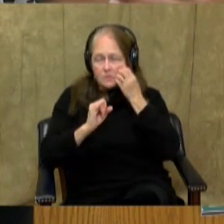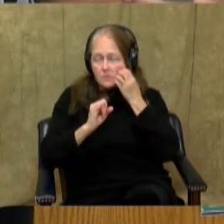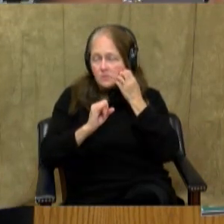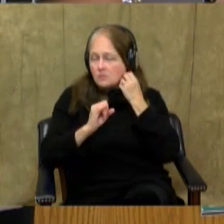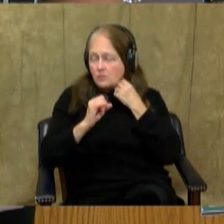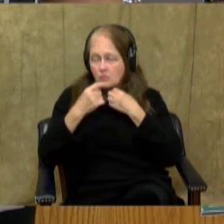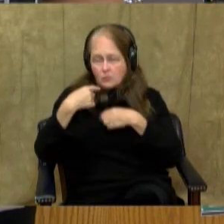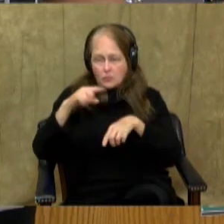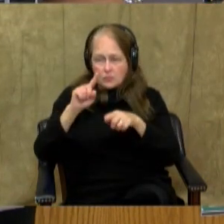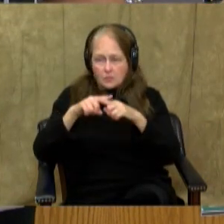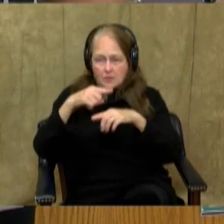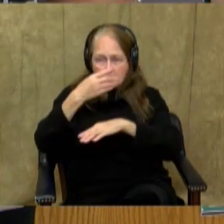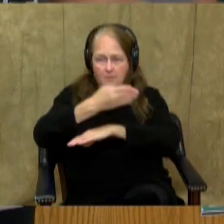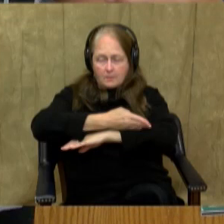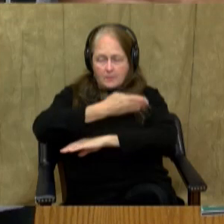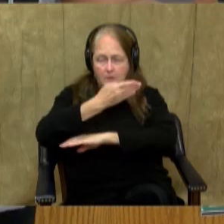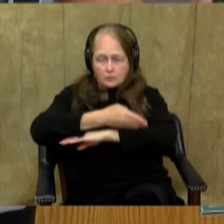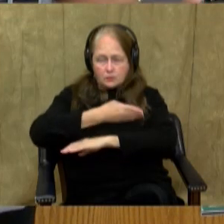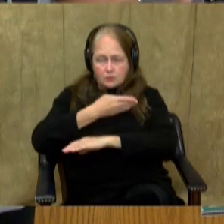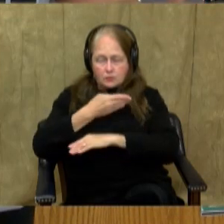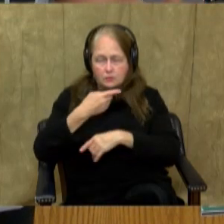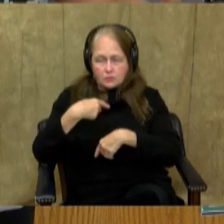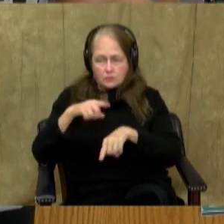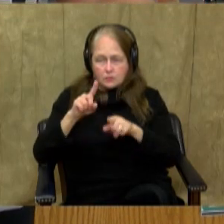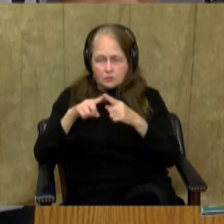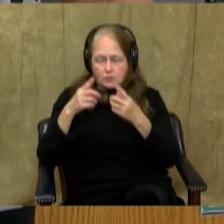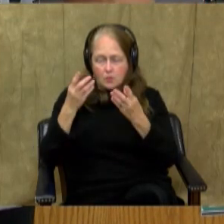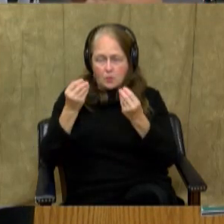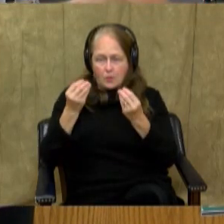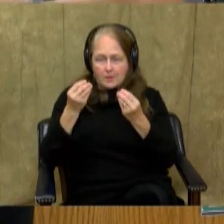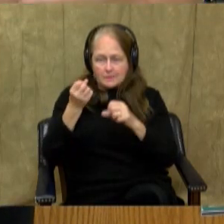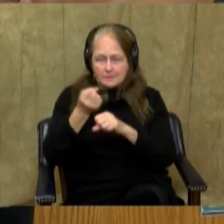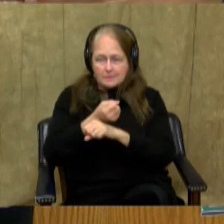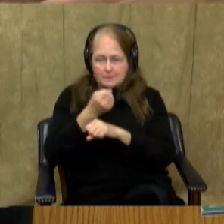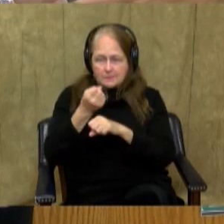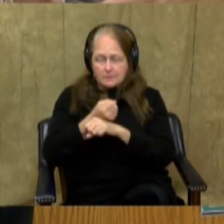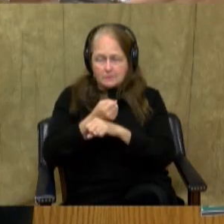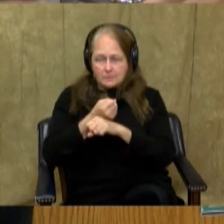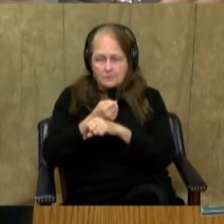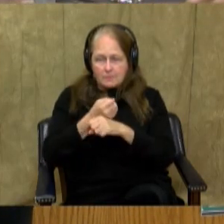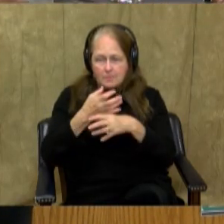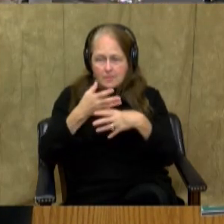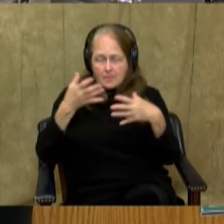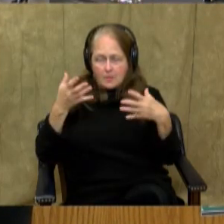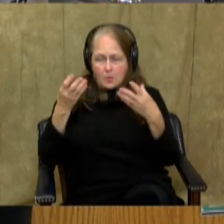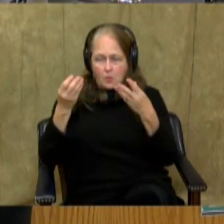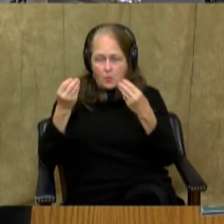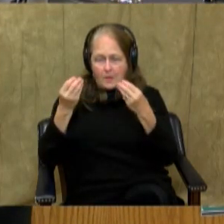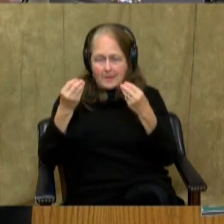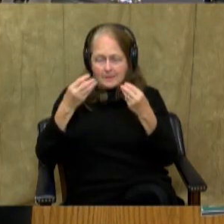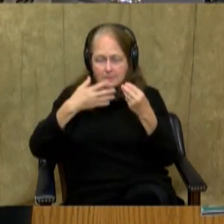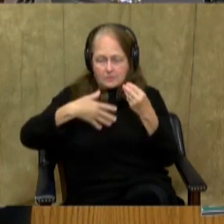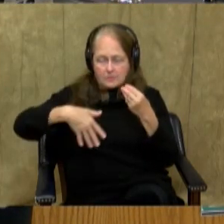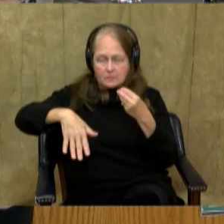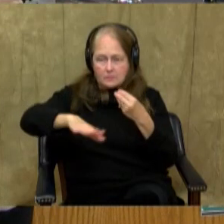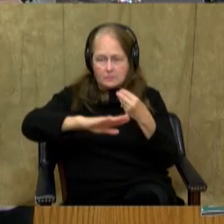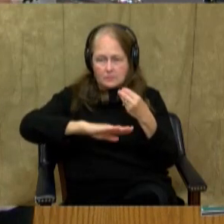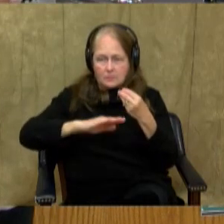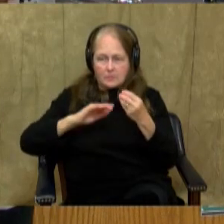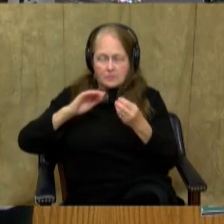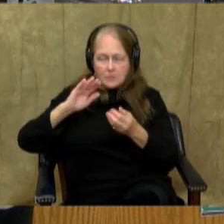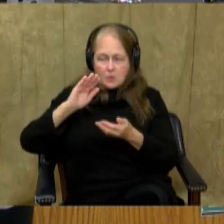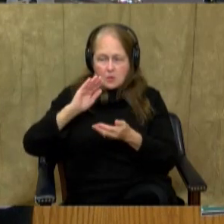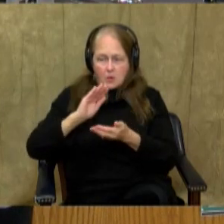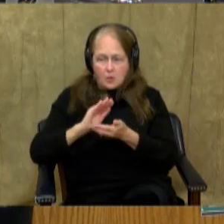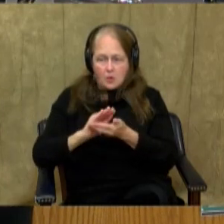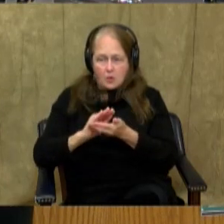If you go out to the beach and when you get to that wet sand, there's a bunch of wet sand, that's low